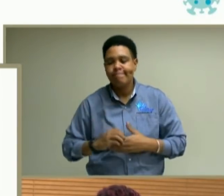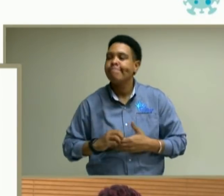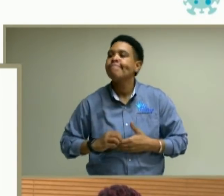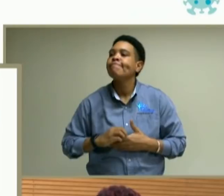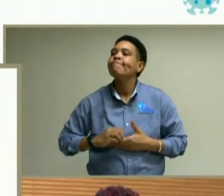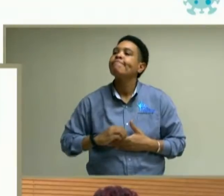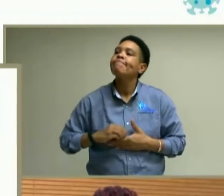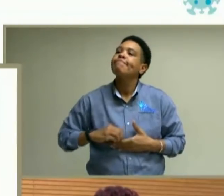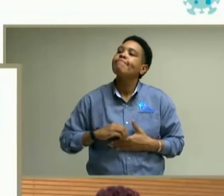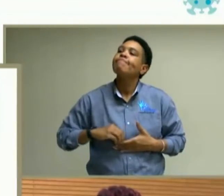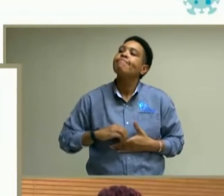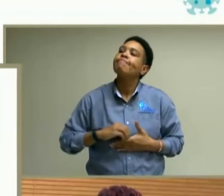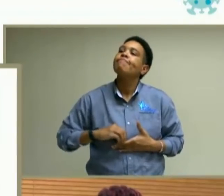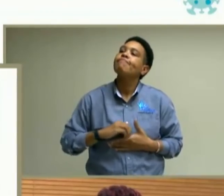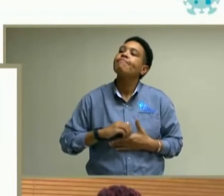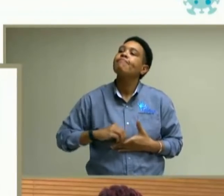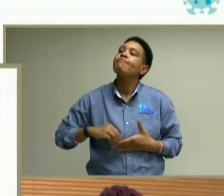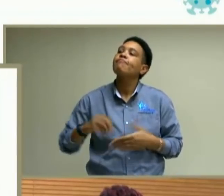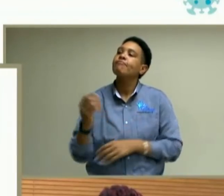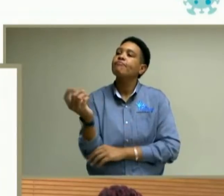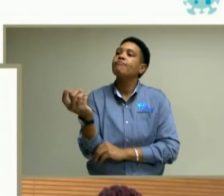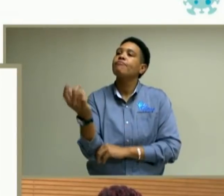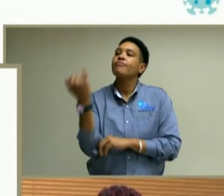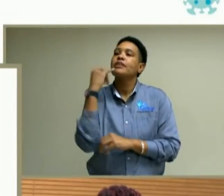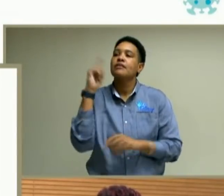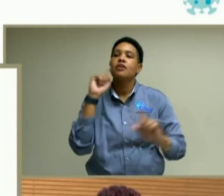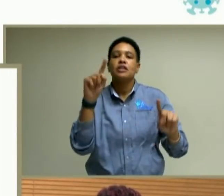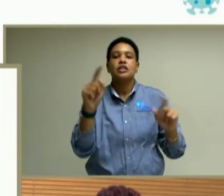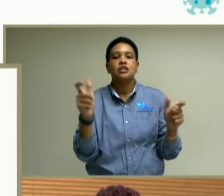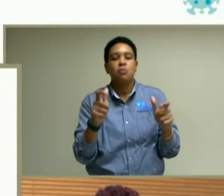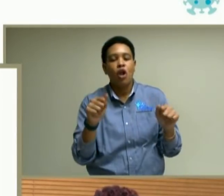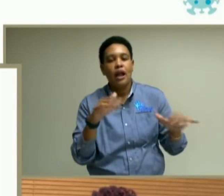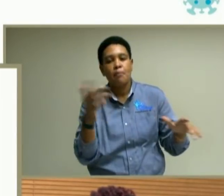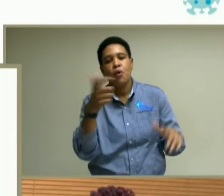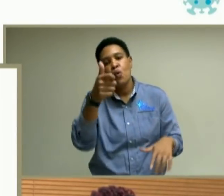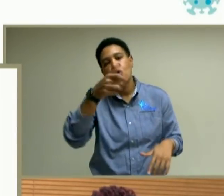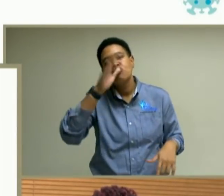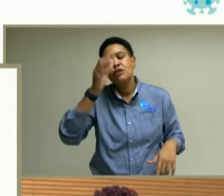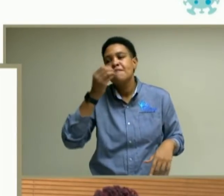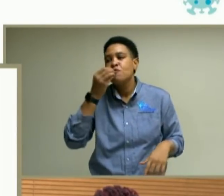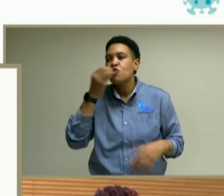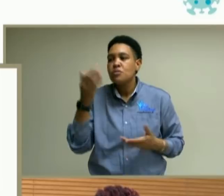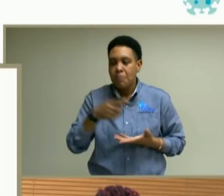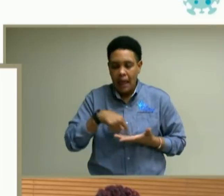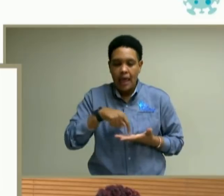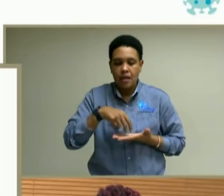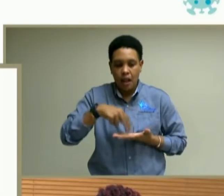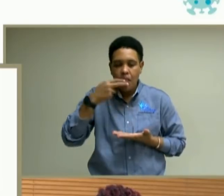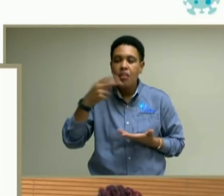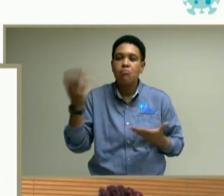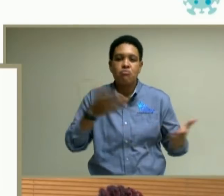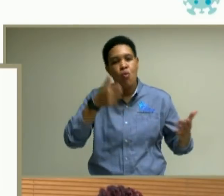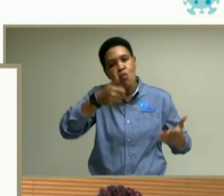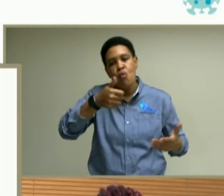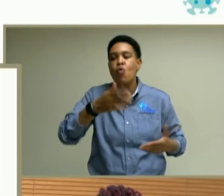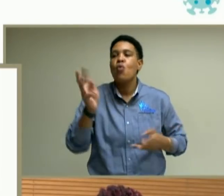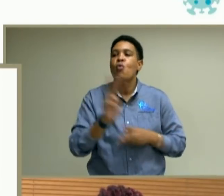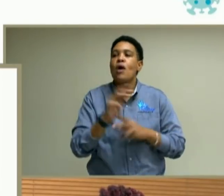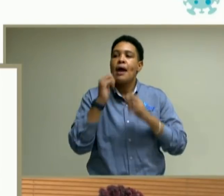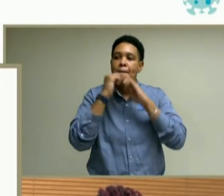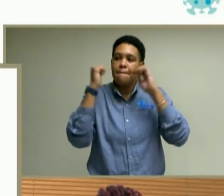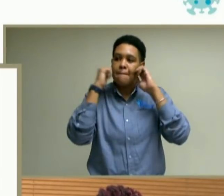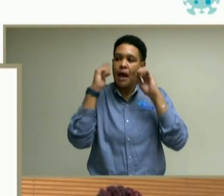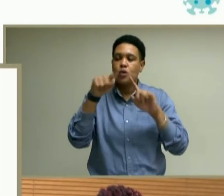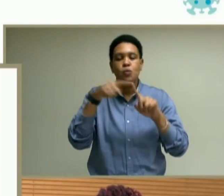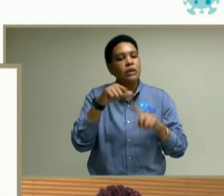If you're attending a small gathering, bring your own food and drink, plates, cups, utensils. Wear a mask when